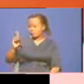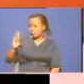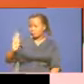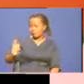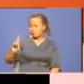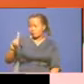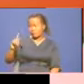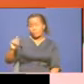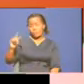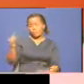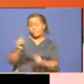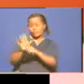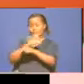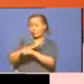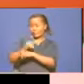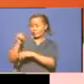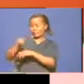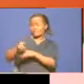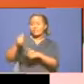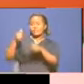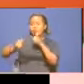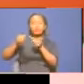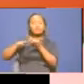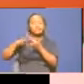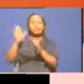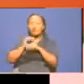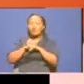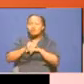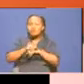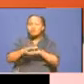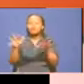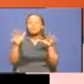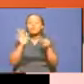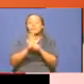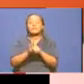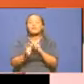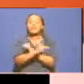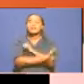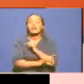the most predominant variant in most of the countries in the world.